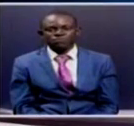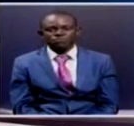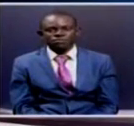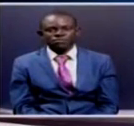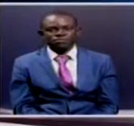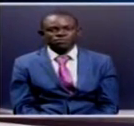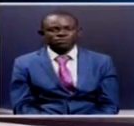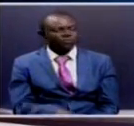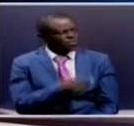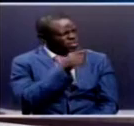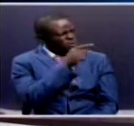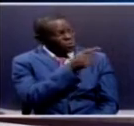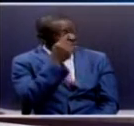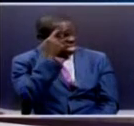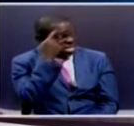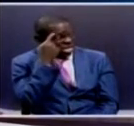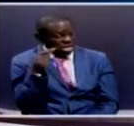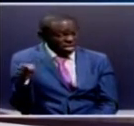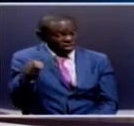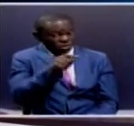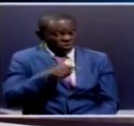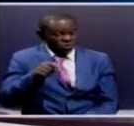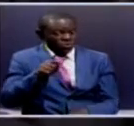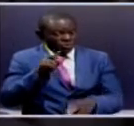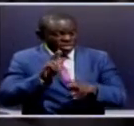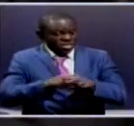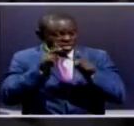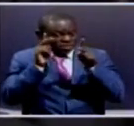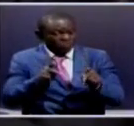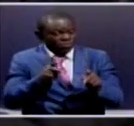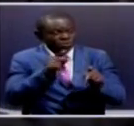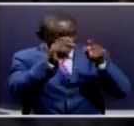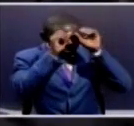vote against the president if he brought a chairperson.